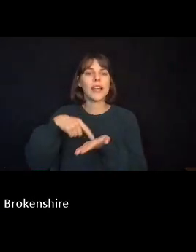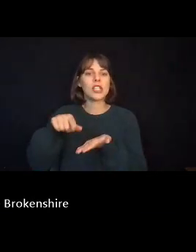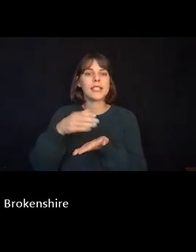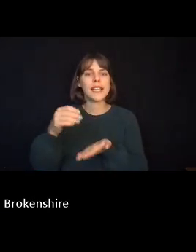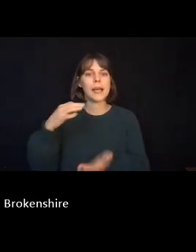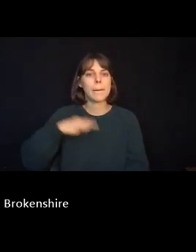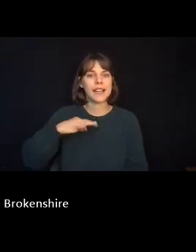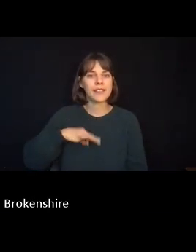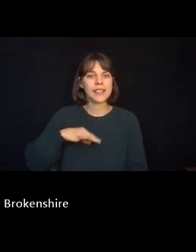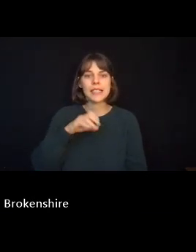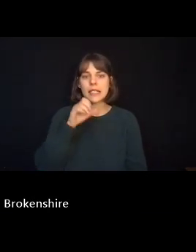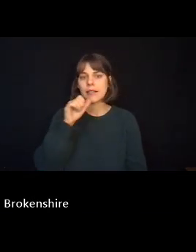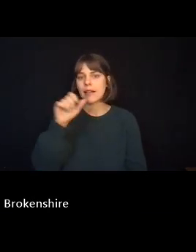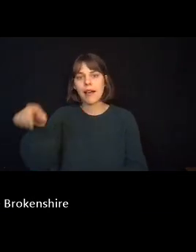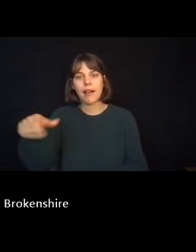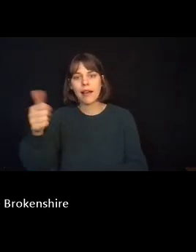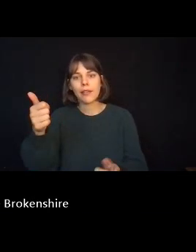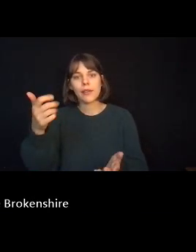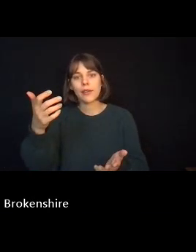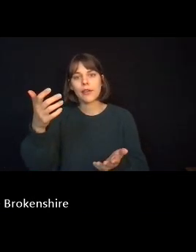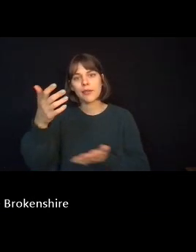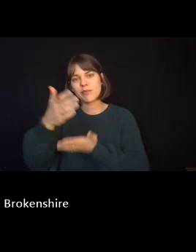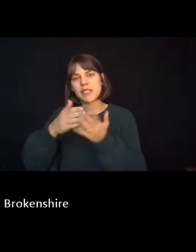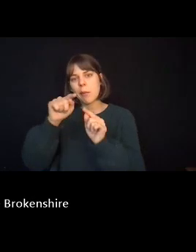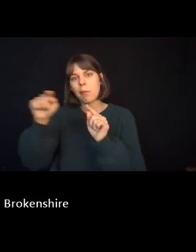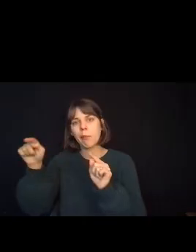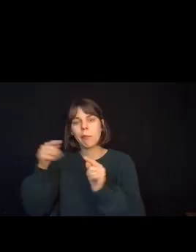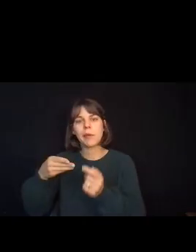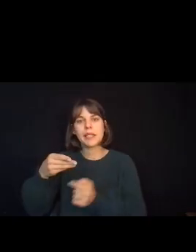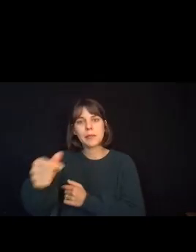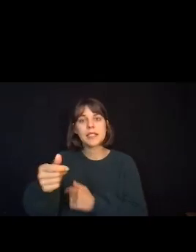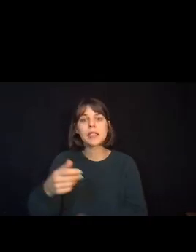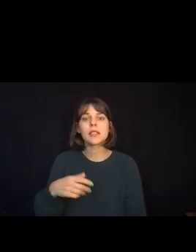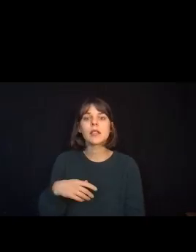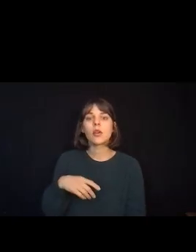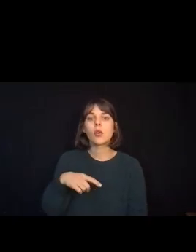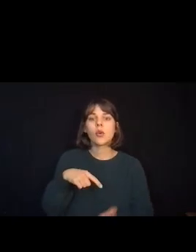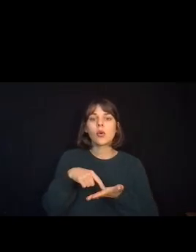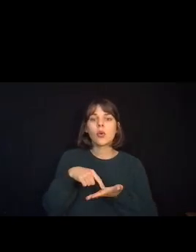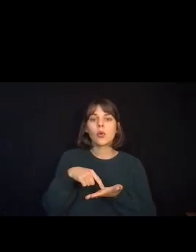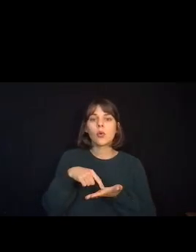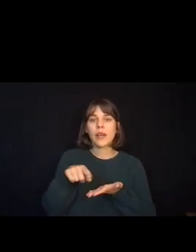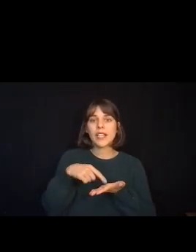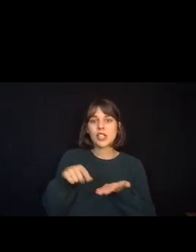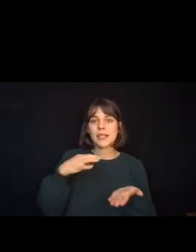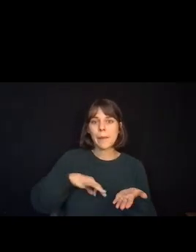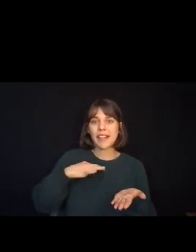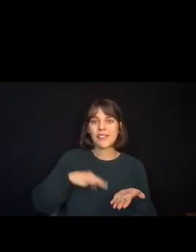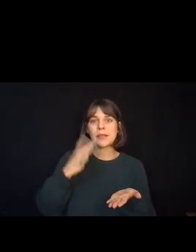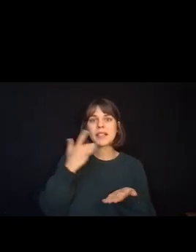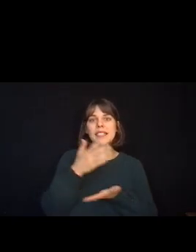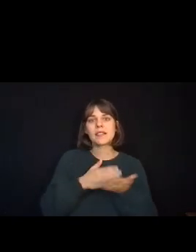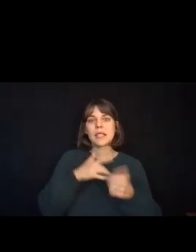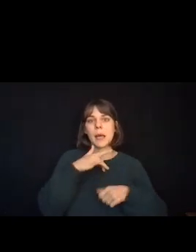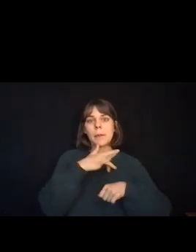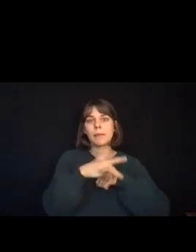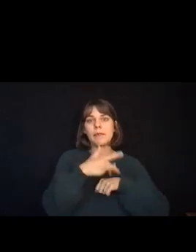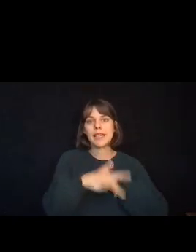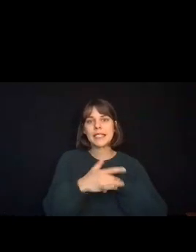benefits and other expenses. Wages and benefits was due to vacancies. I would like to say also that because of